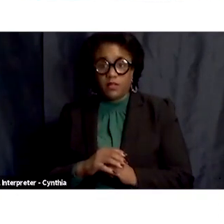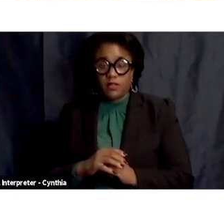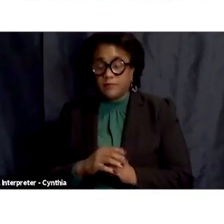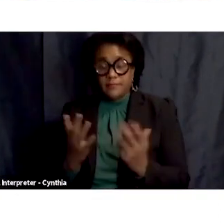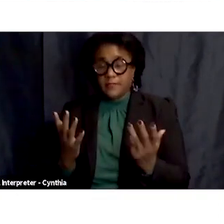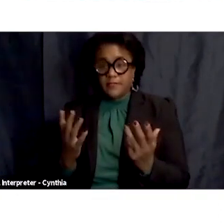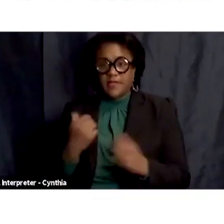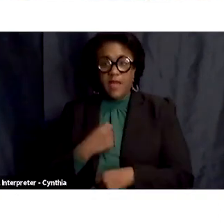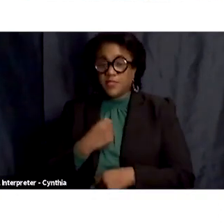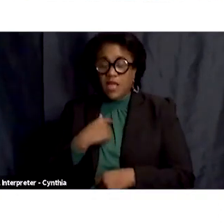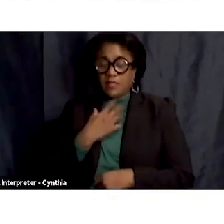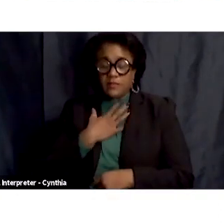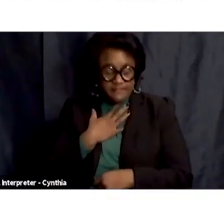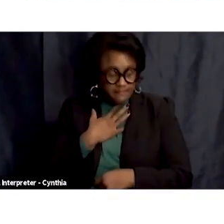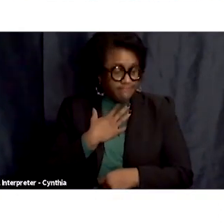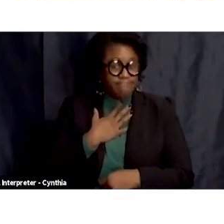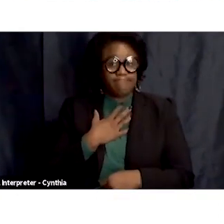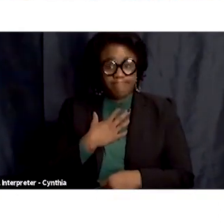I still get choked up when I think about it.